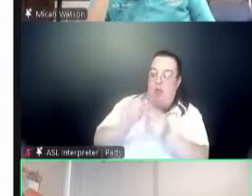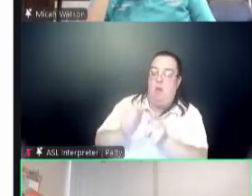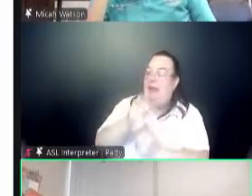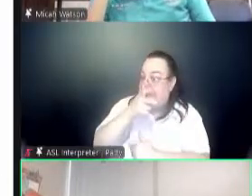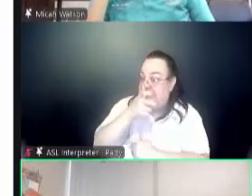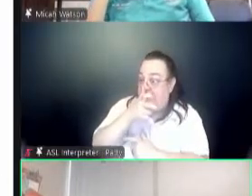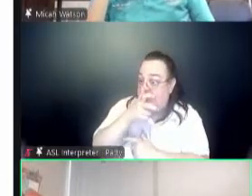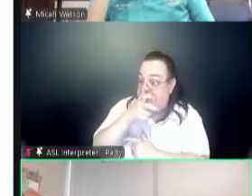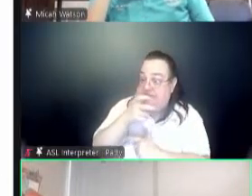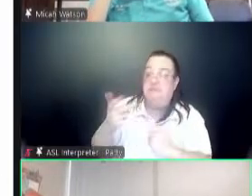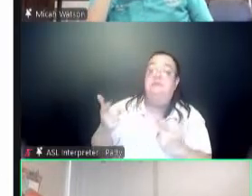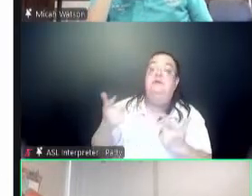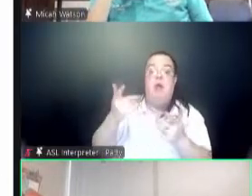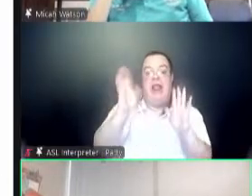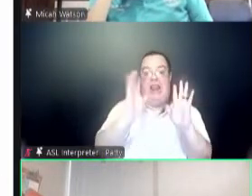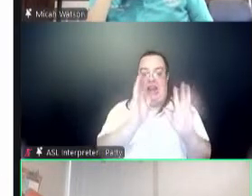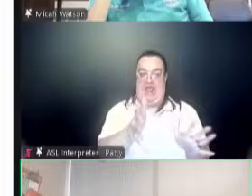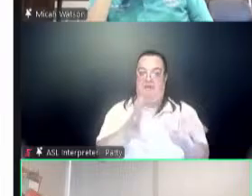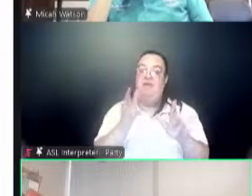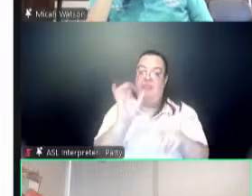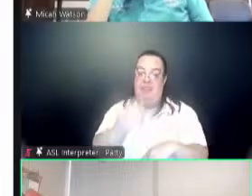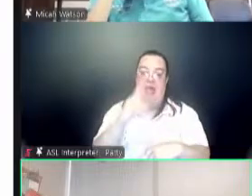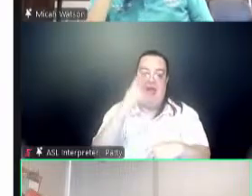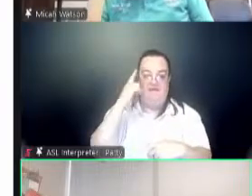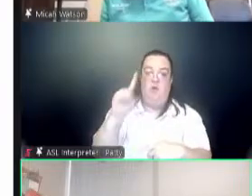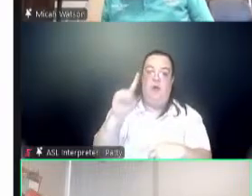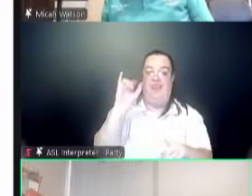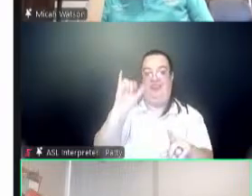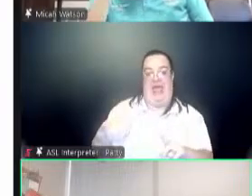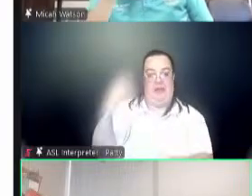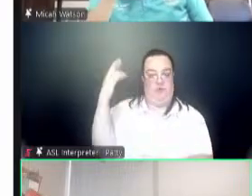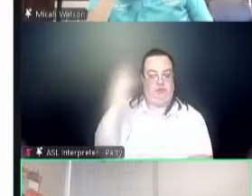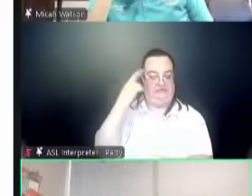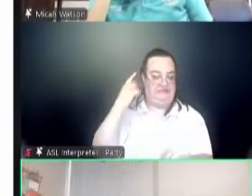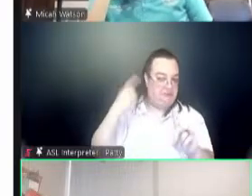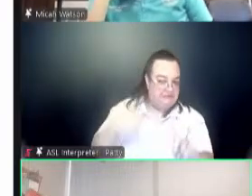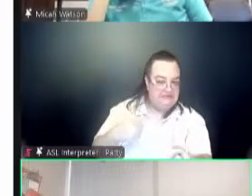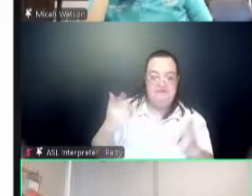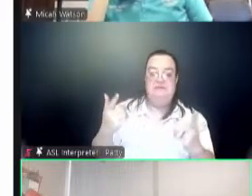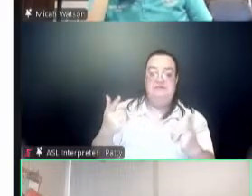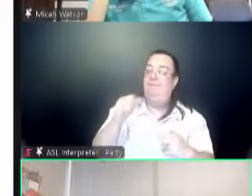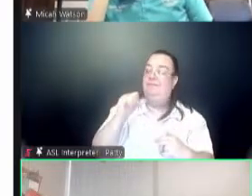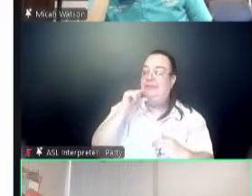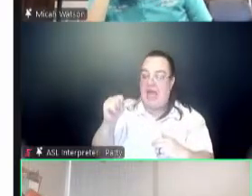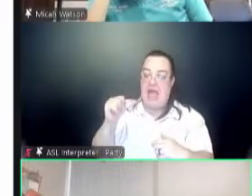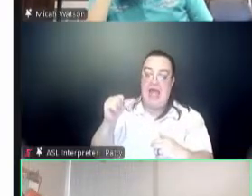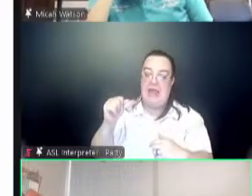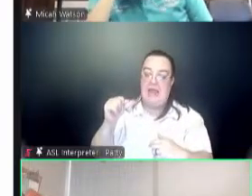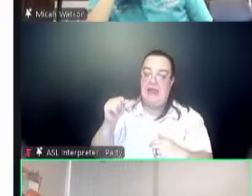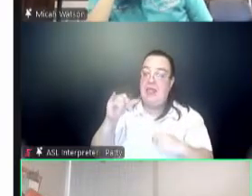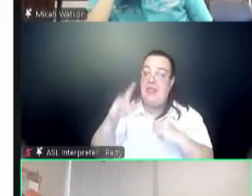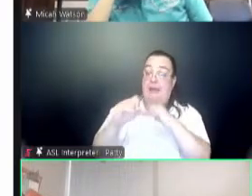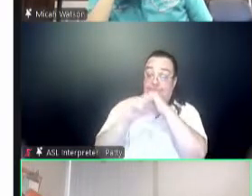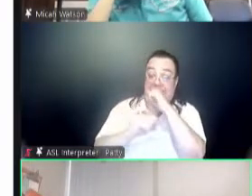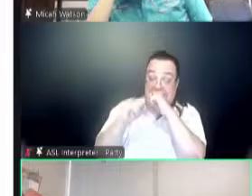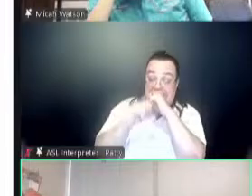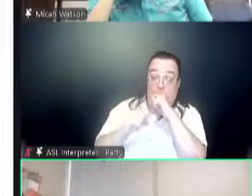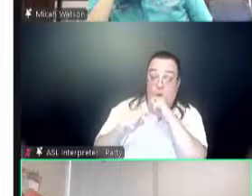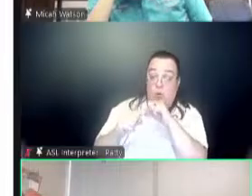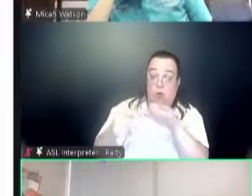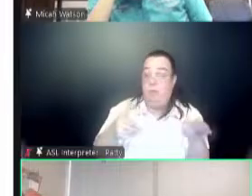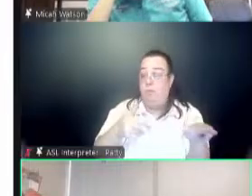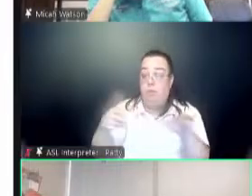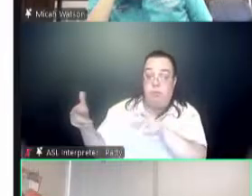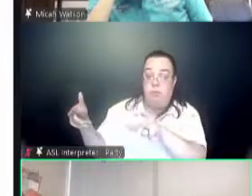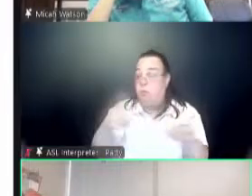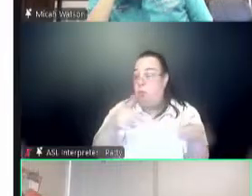we keep that there for this reason. So it's not the mosquito spraying, it's just so the town can